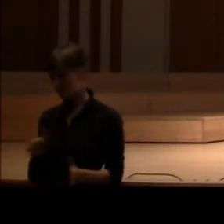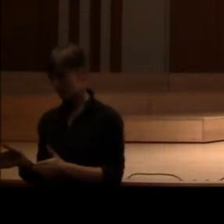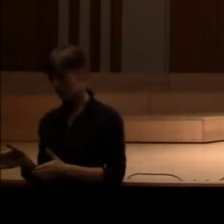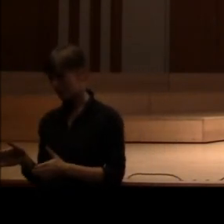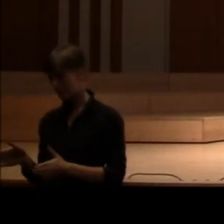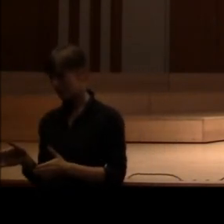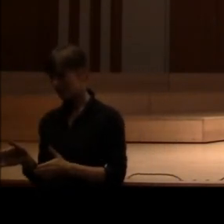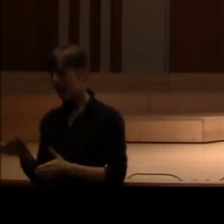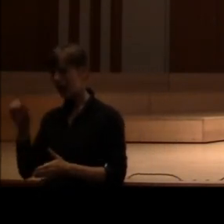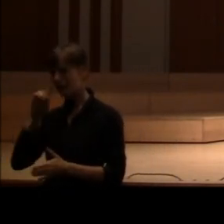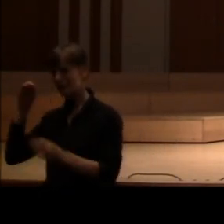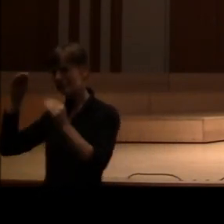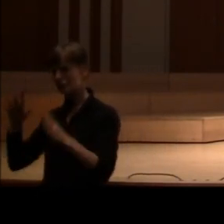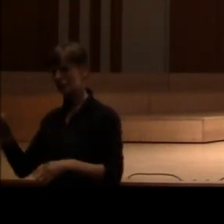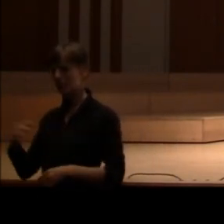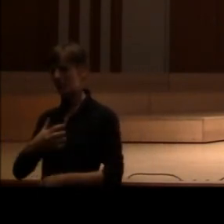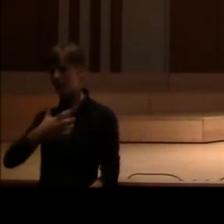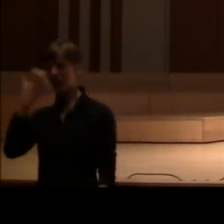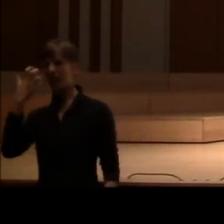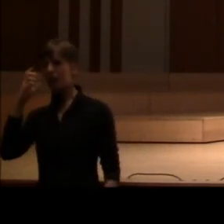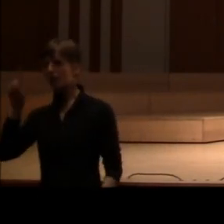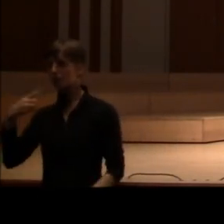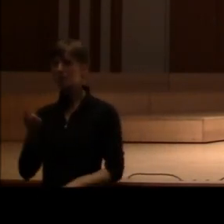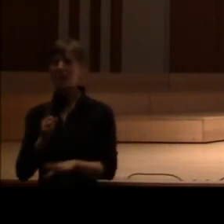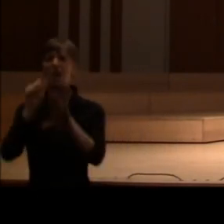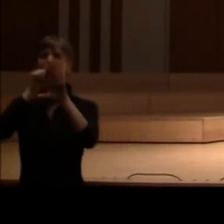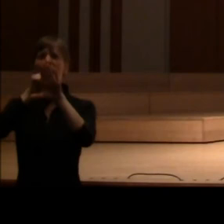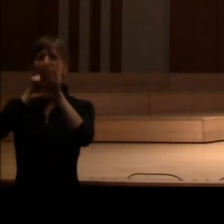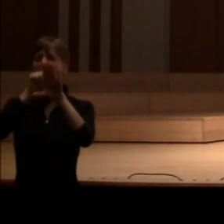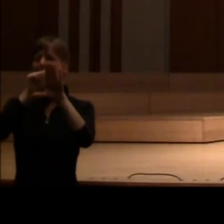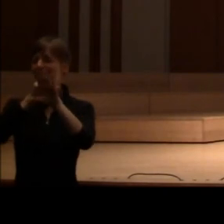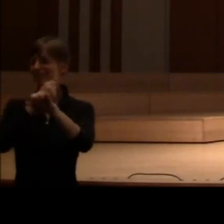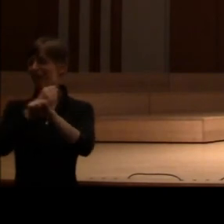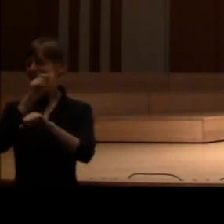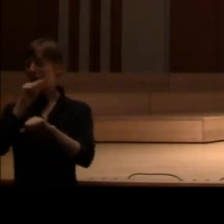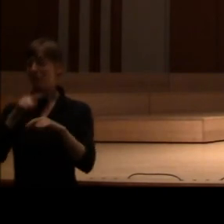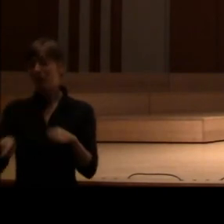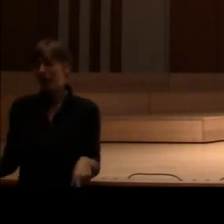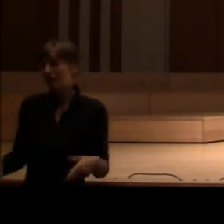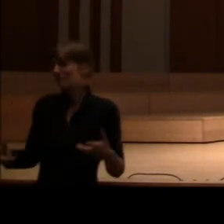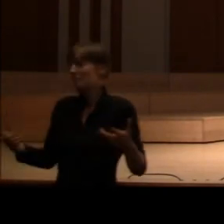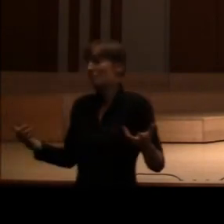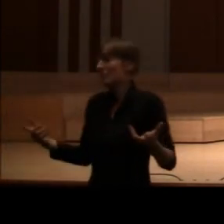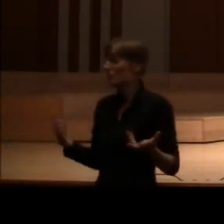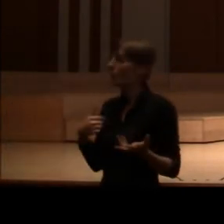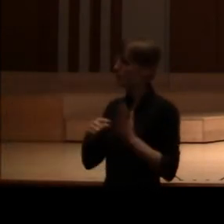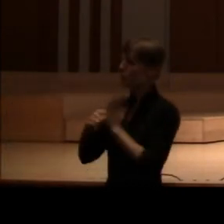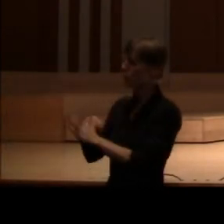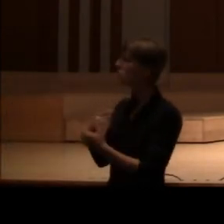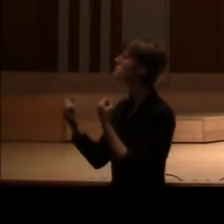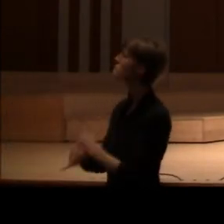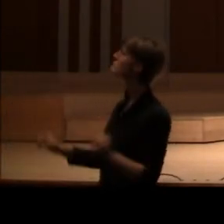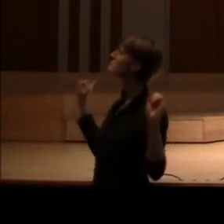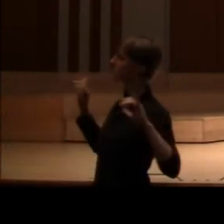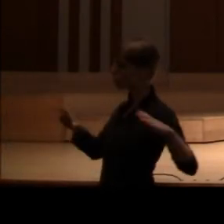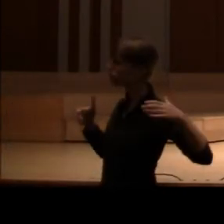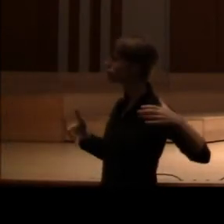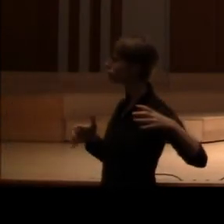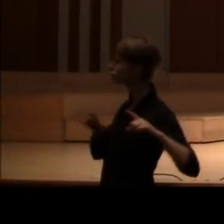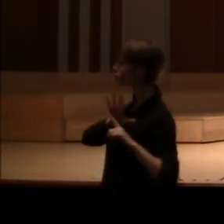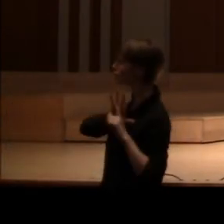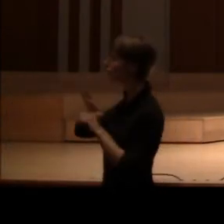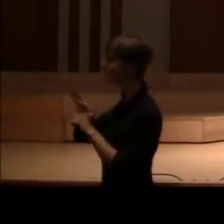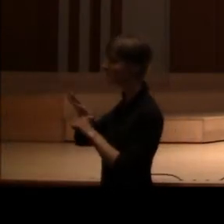I think that she might have been pretty mad at us while she was locked out, but when we showed her our manifesto of independence, she, I